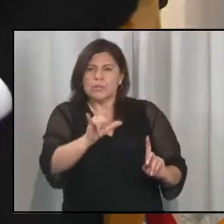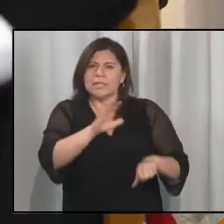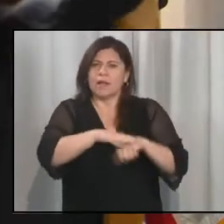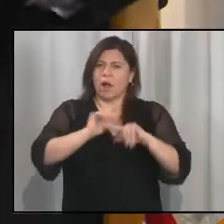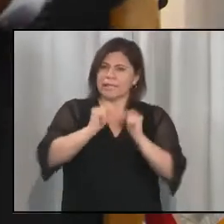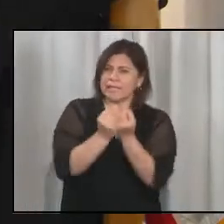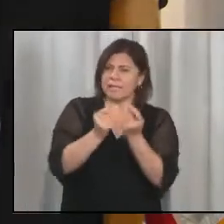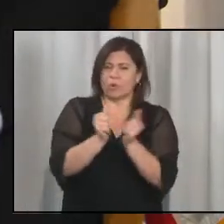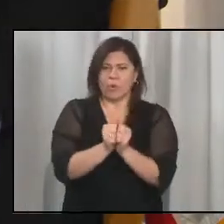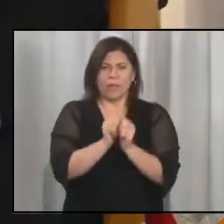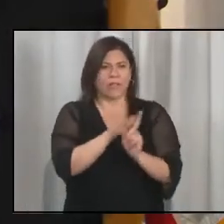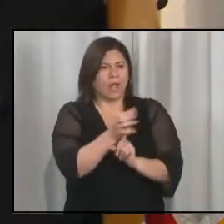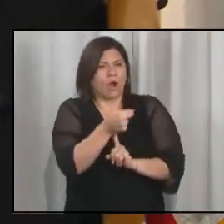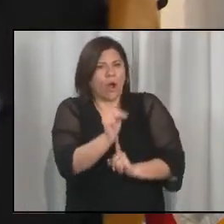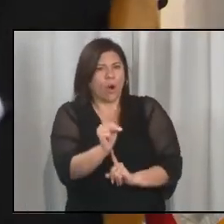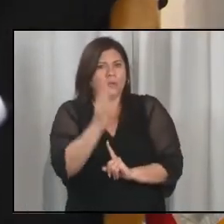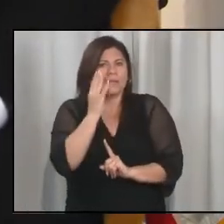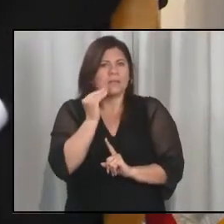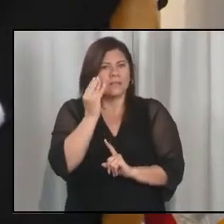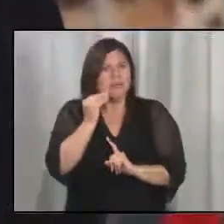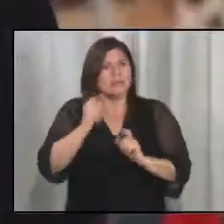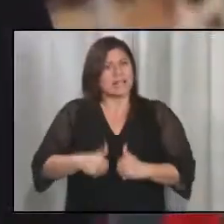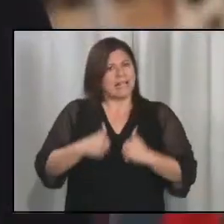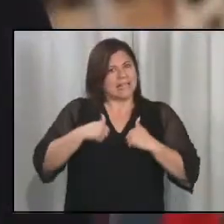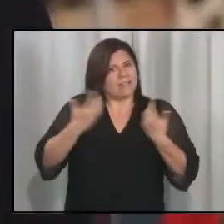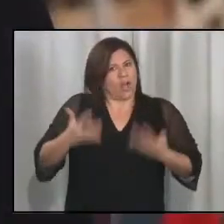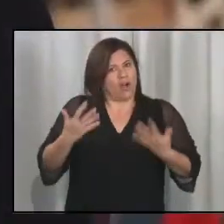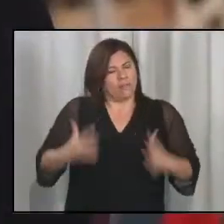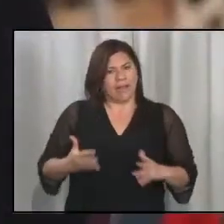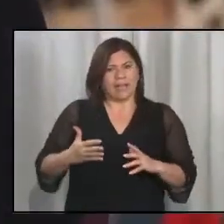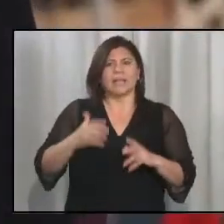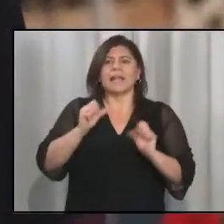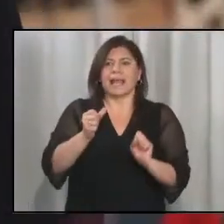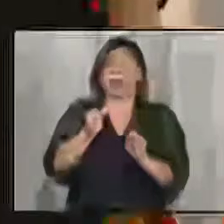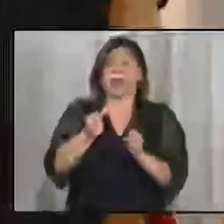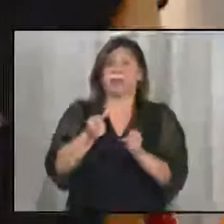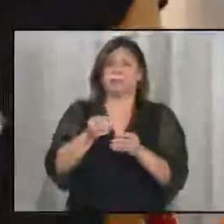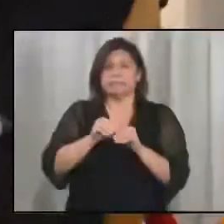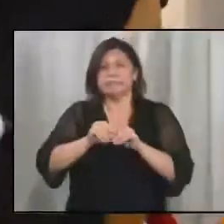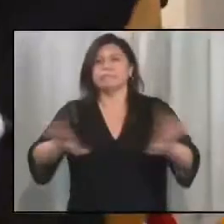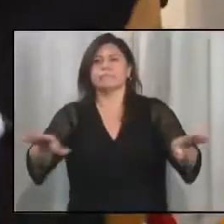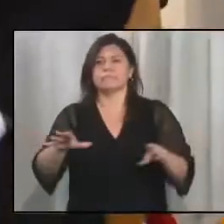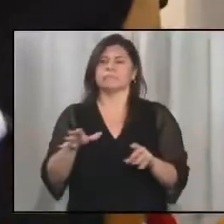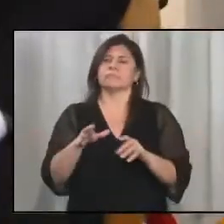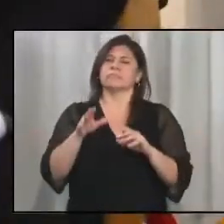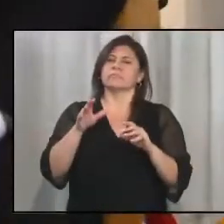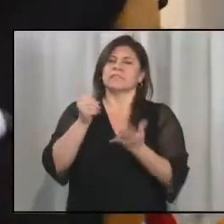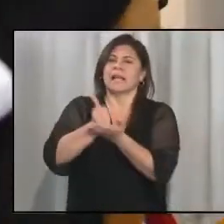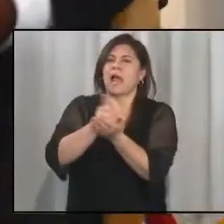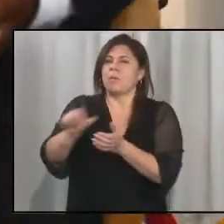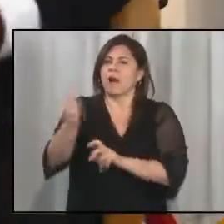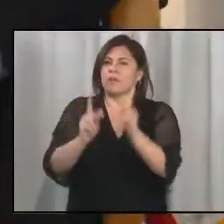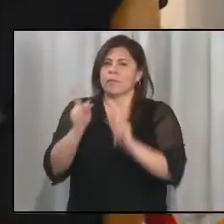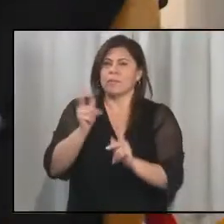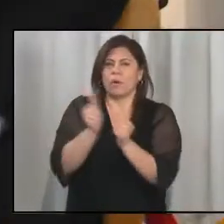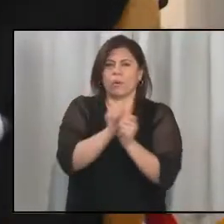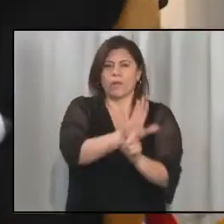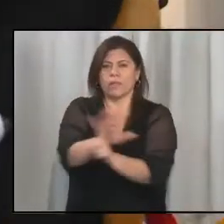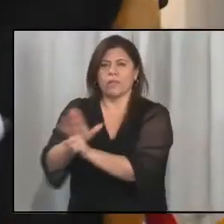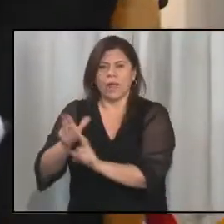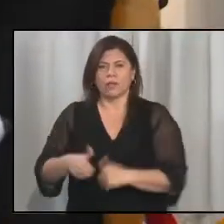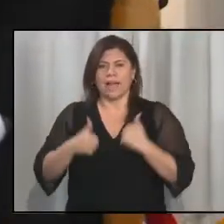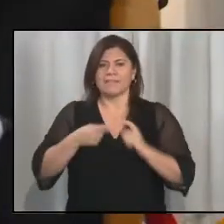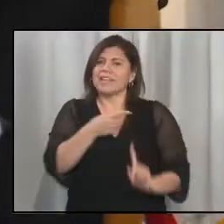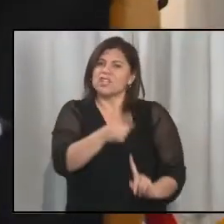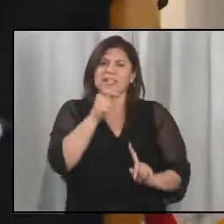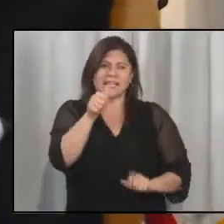lived experience making a meaningful difference in people's lives. And I'm glad that they didn't hesitate to answer the call when the